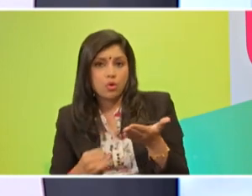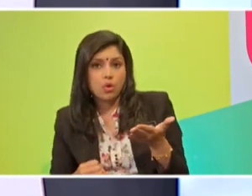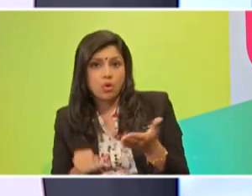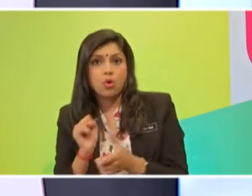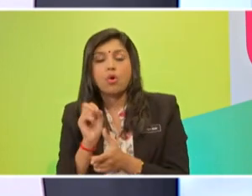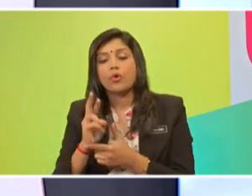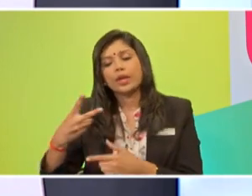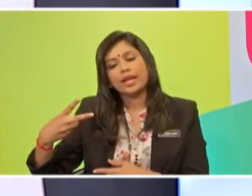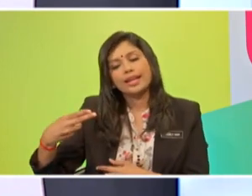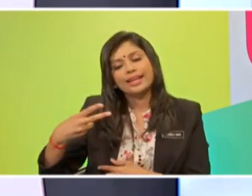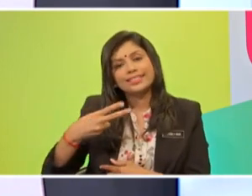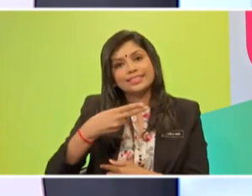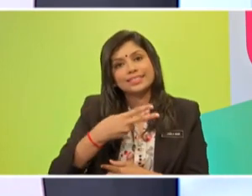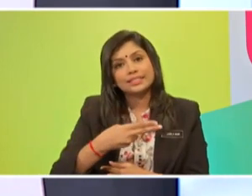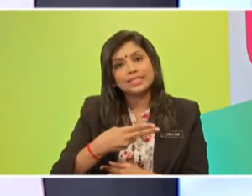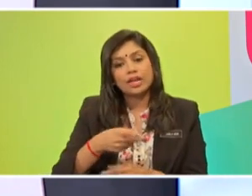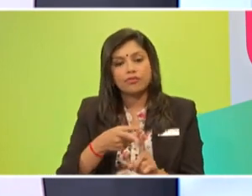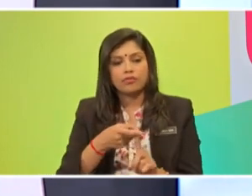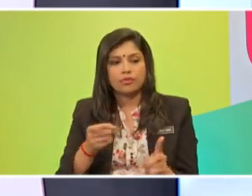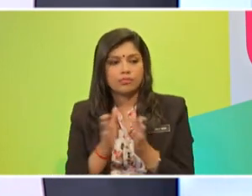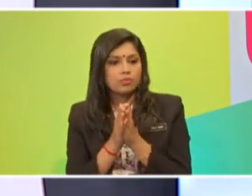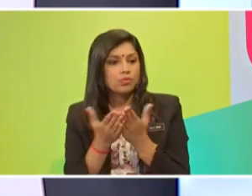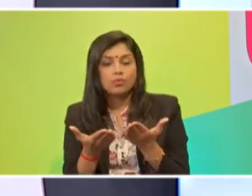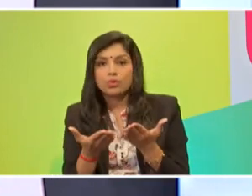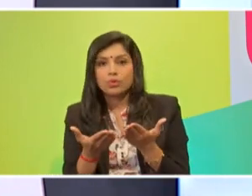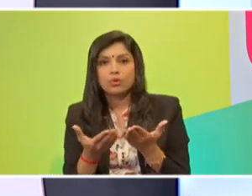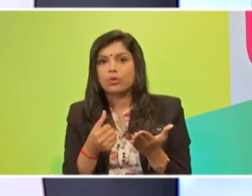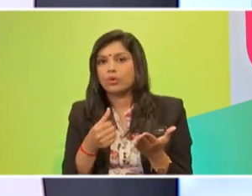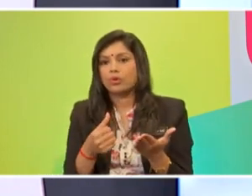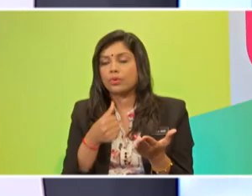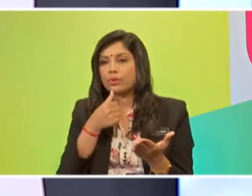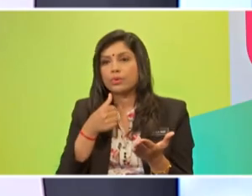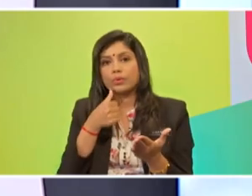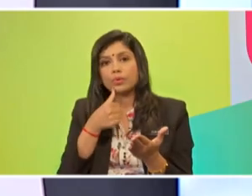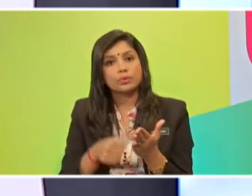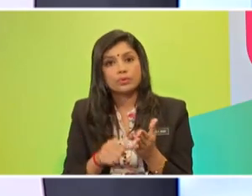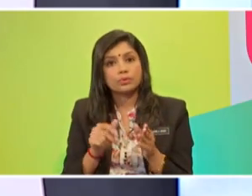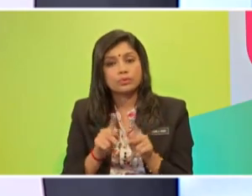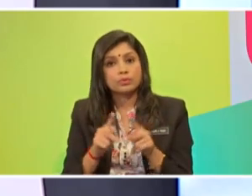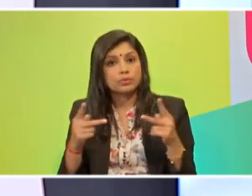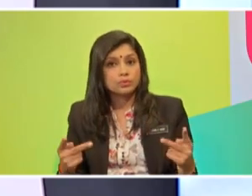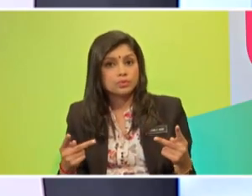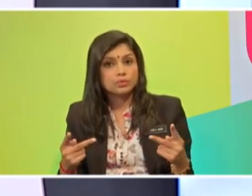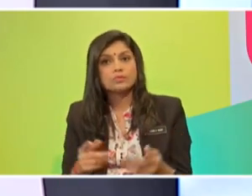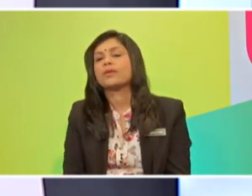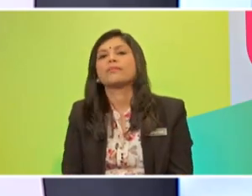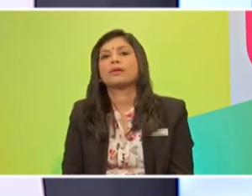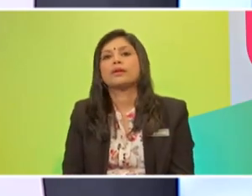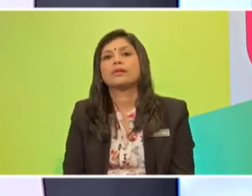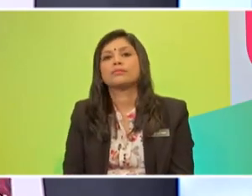even cut pictures from the magazines, from the newspapers, or you can print out and cut and paste it,